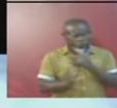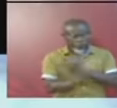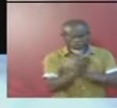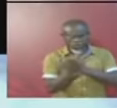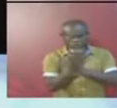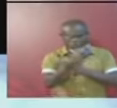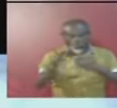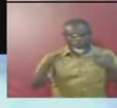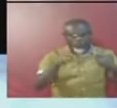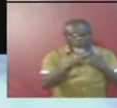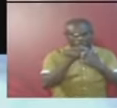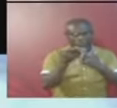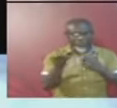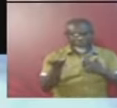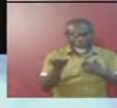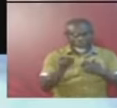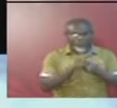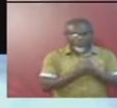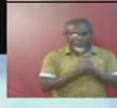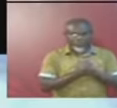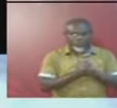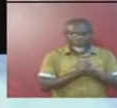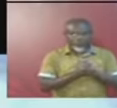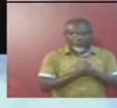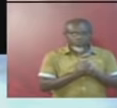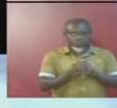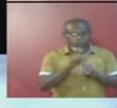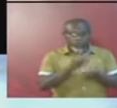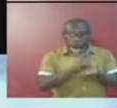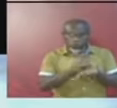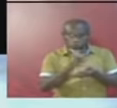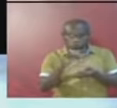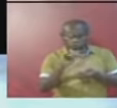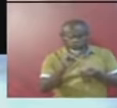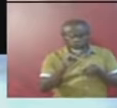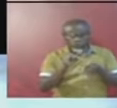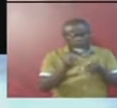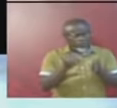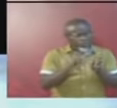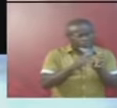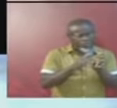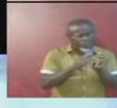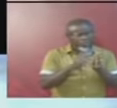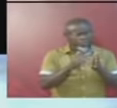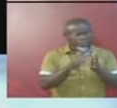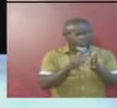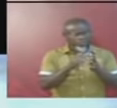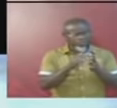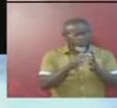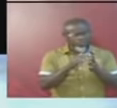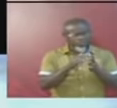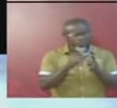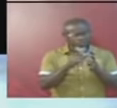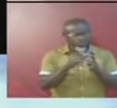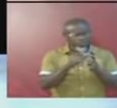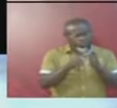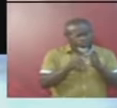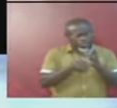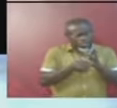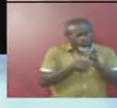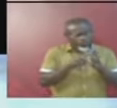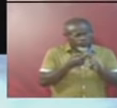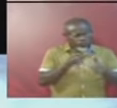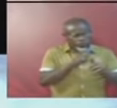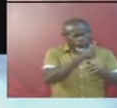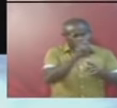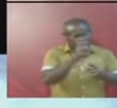I-95.5. Dr. Othello, just to follow on from Stephen's question, I know you mentioned the ongoing UE